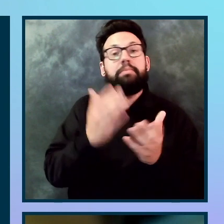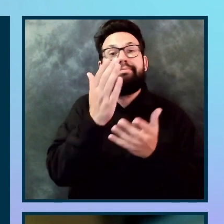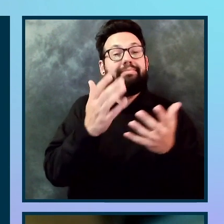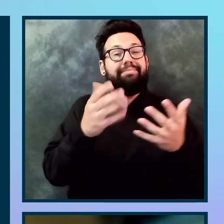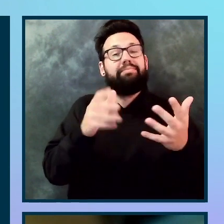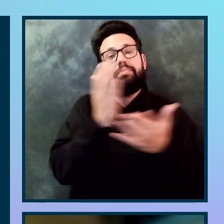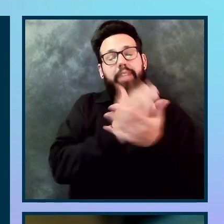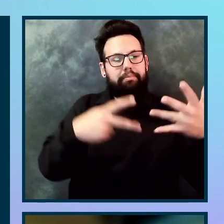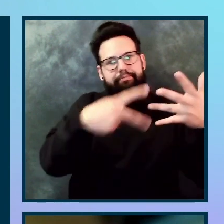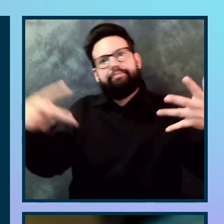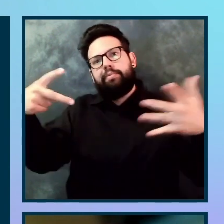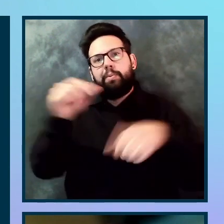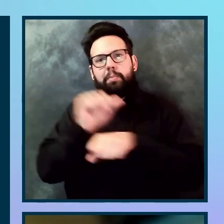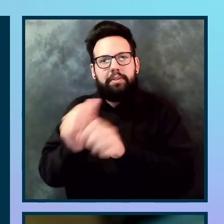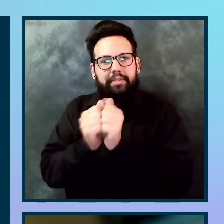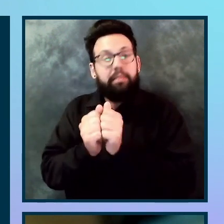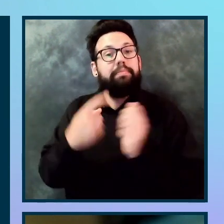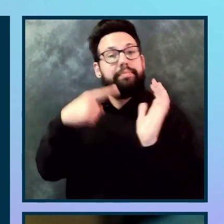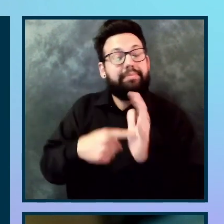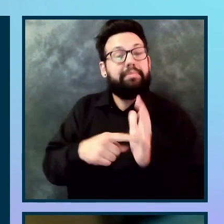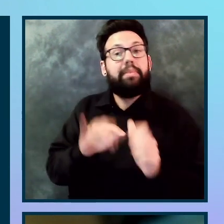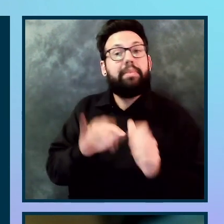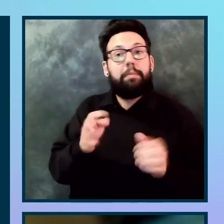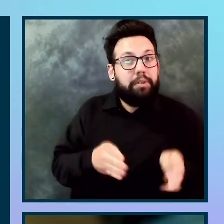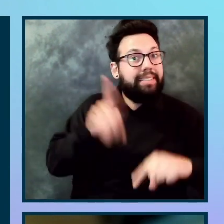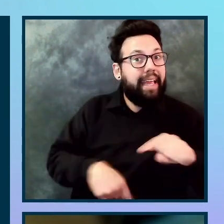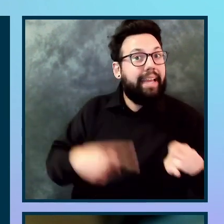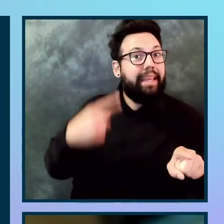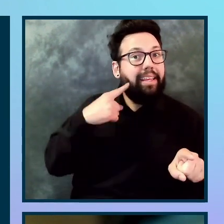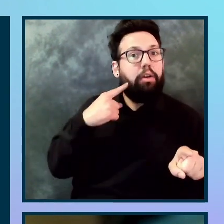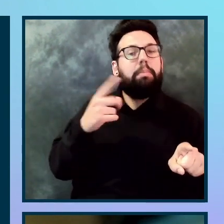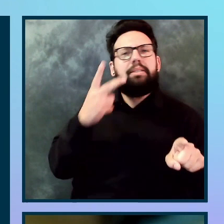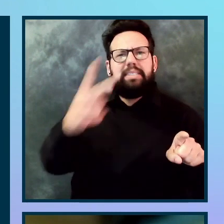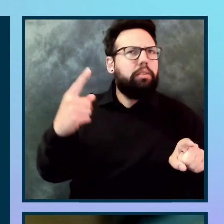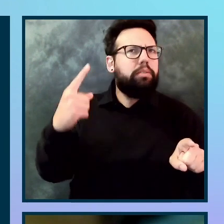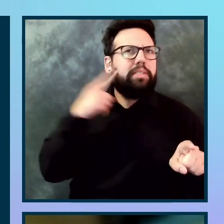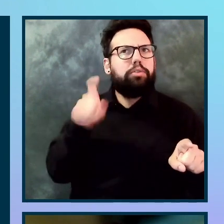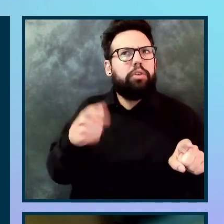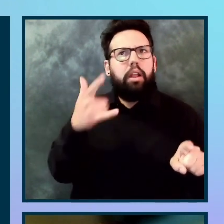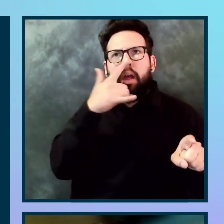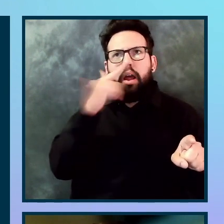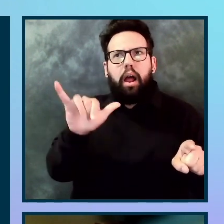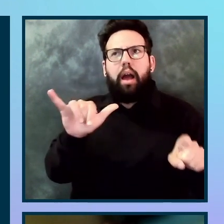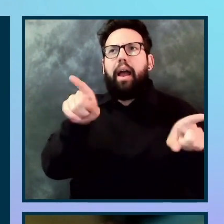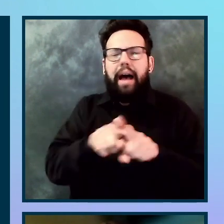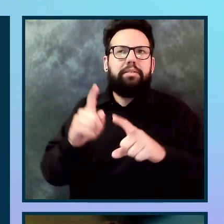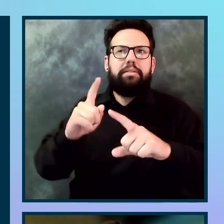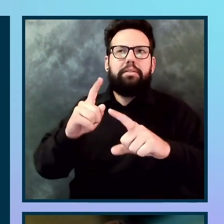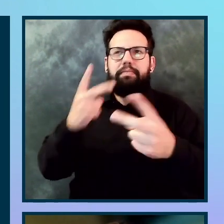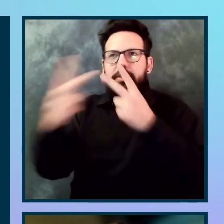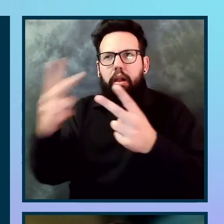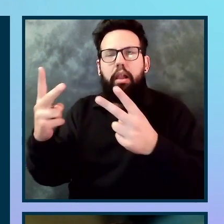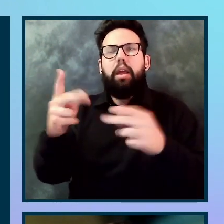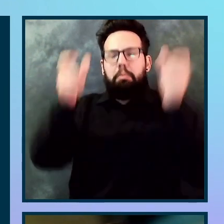in an experience, but when the noise is shown visually or with haptics, they can also perceive it. And of course, the